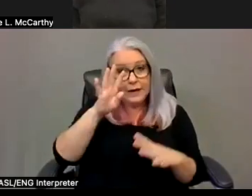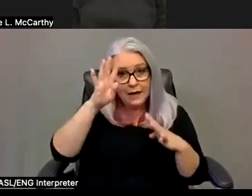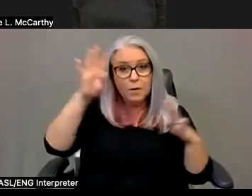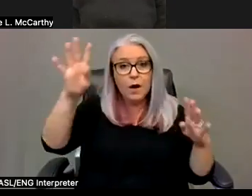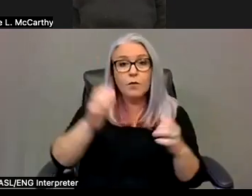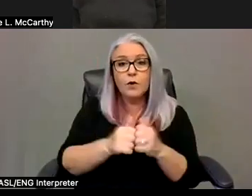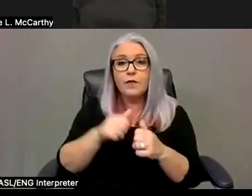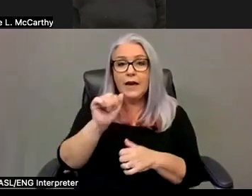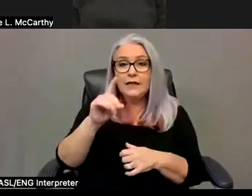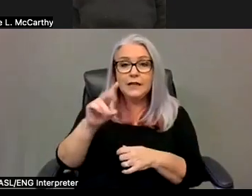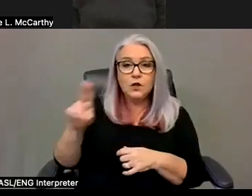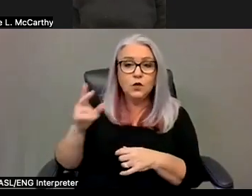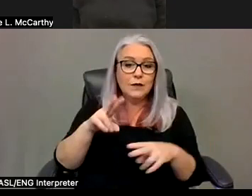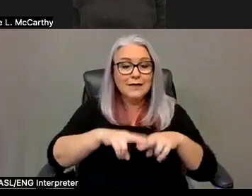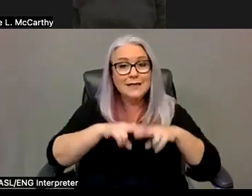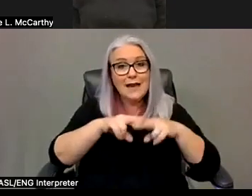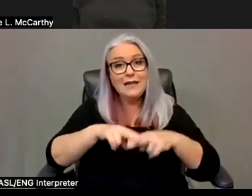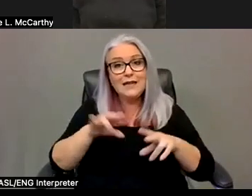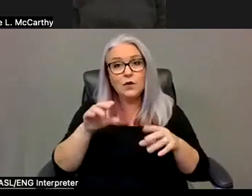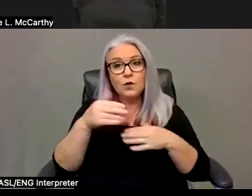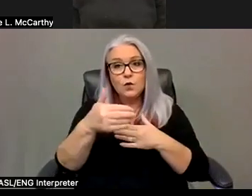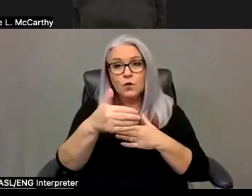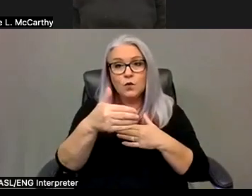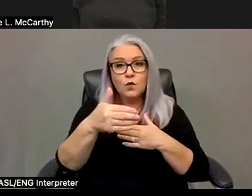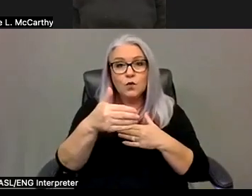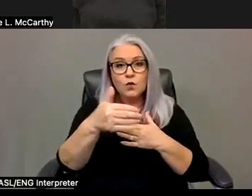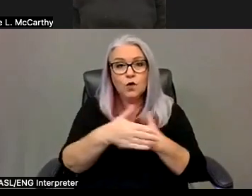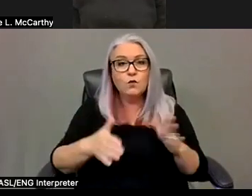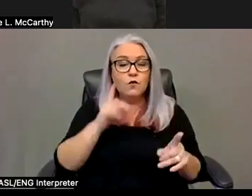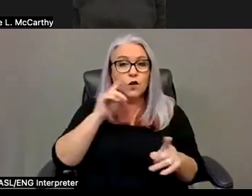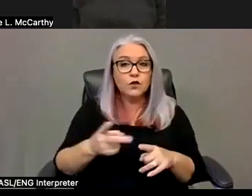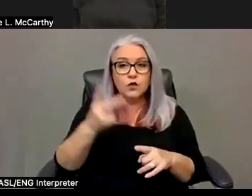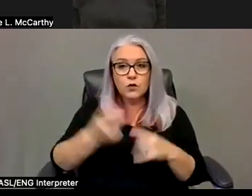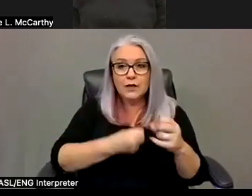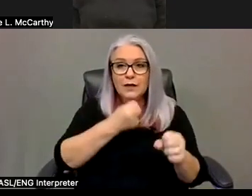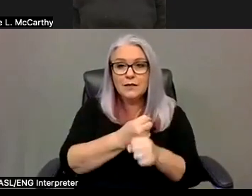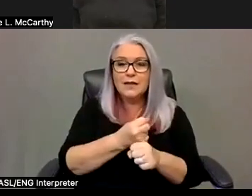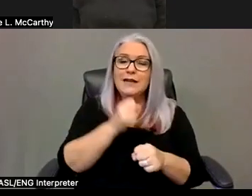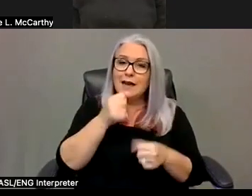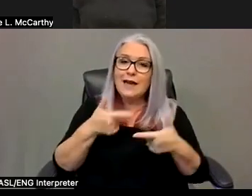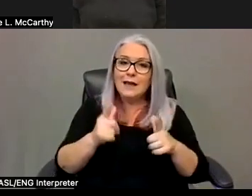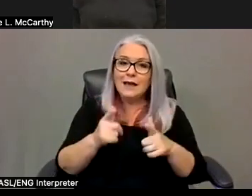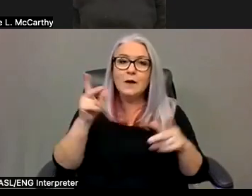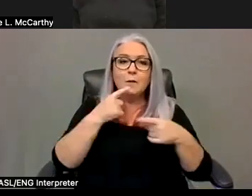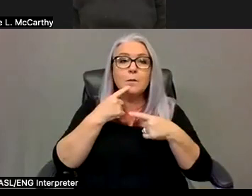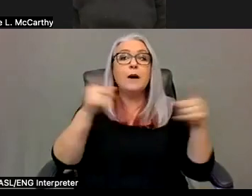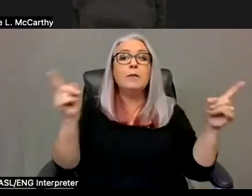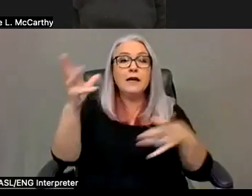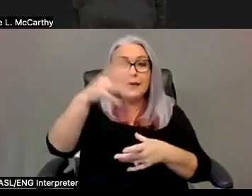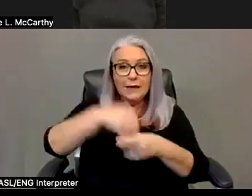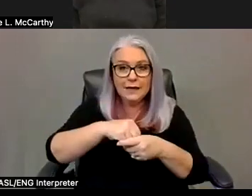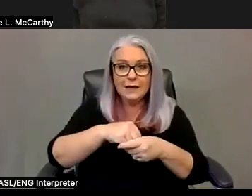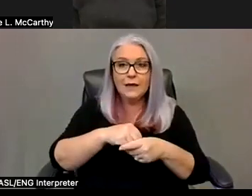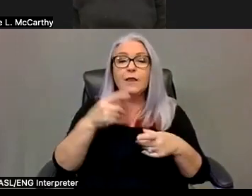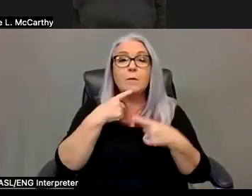proposal, sat in a room for 2 years and wouldn't actually allow the public in. The public asked to be involved,